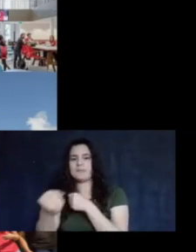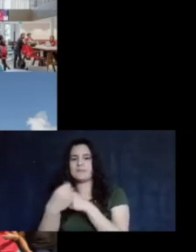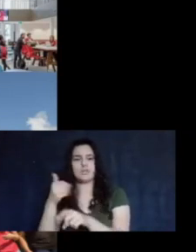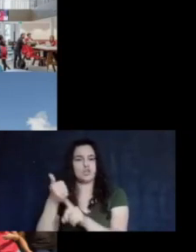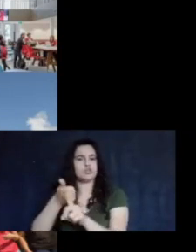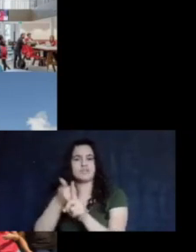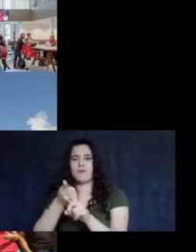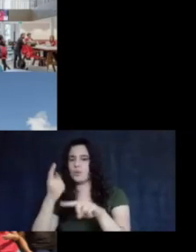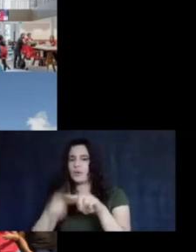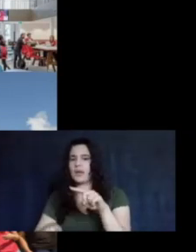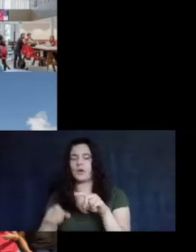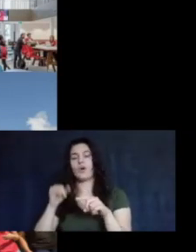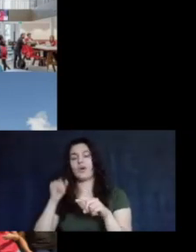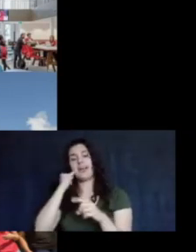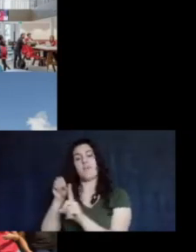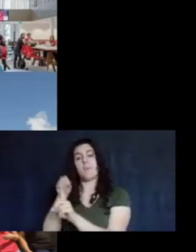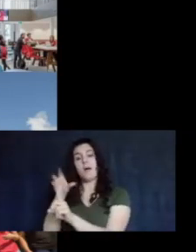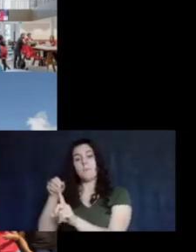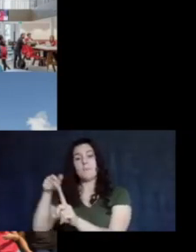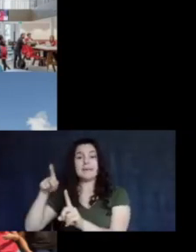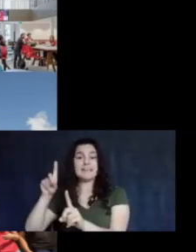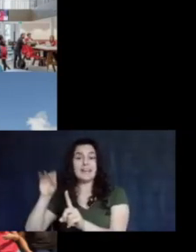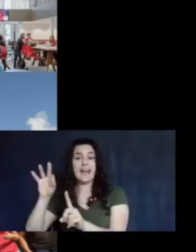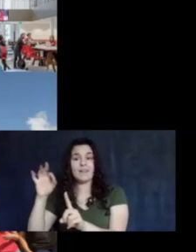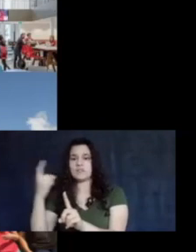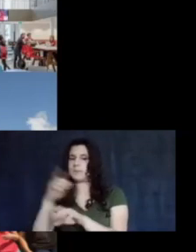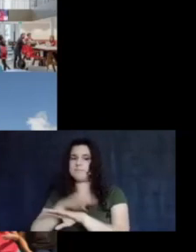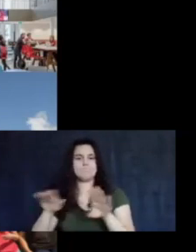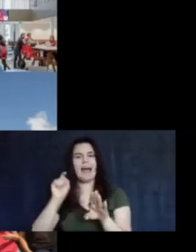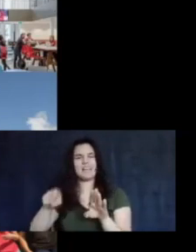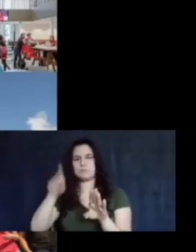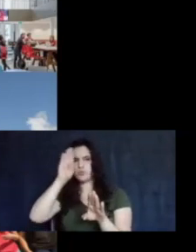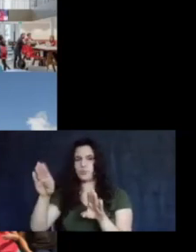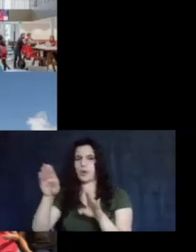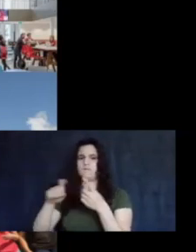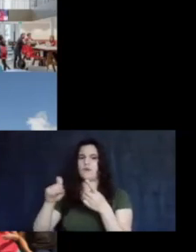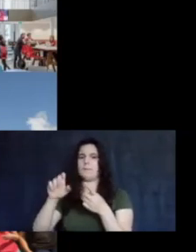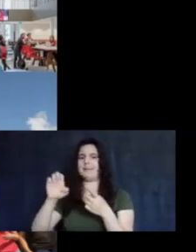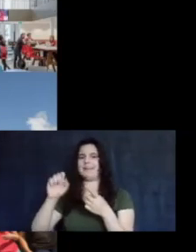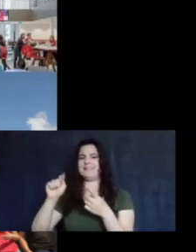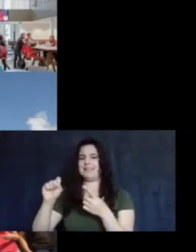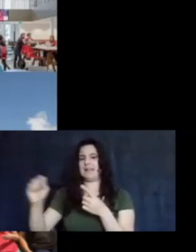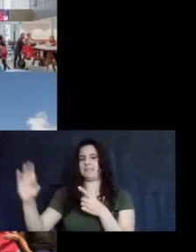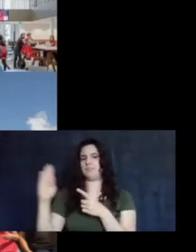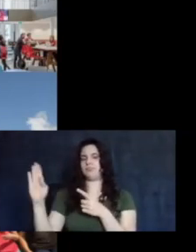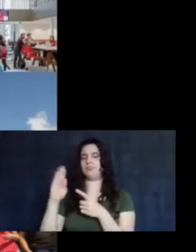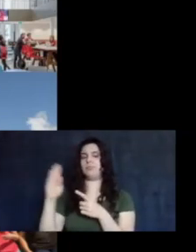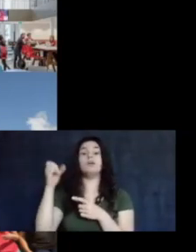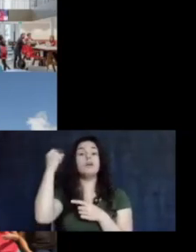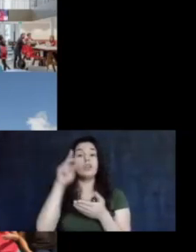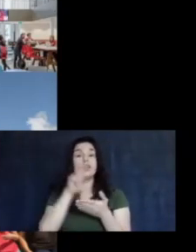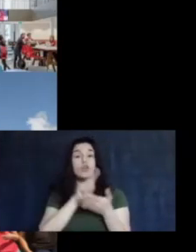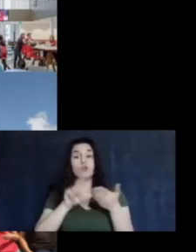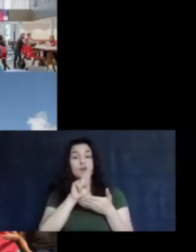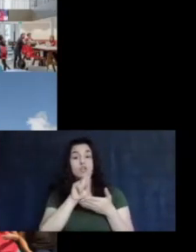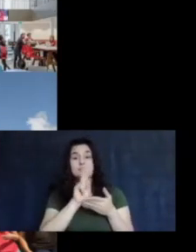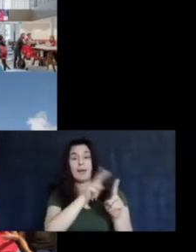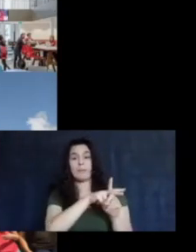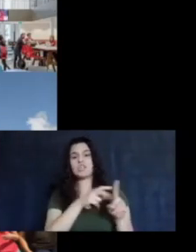it in a PDF or something. It has to come directly from ETS. So I manage the university application.